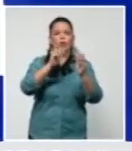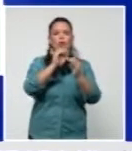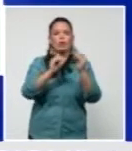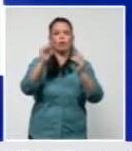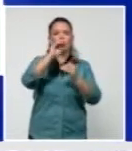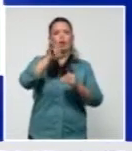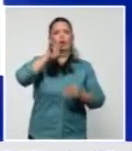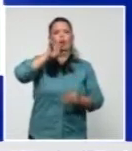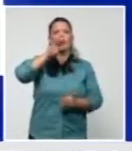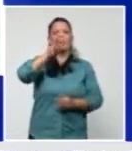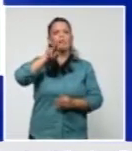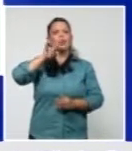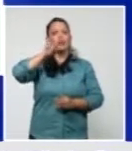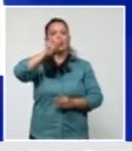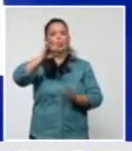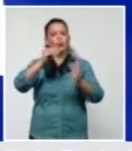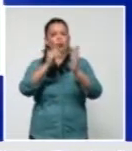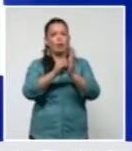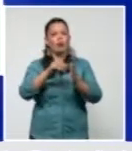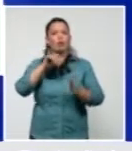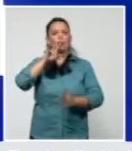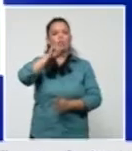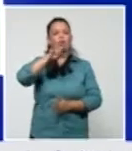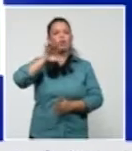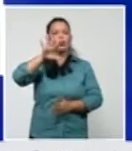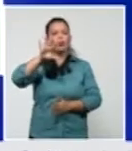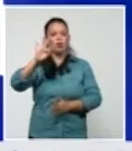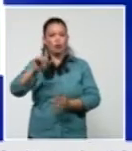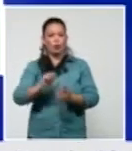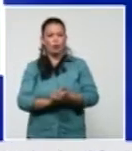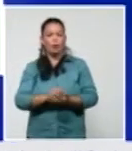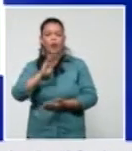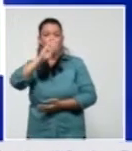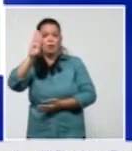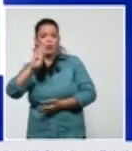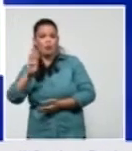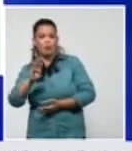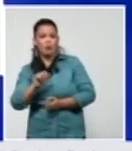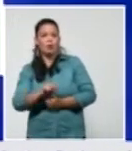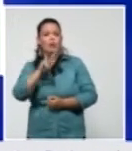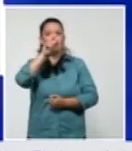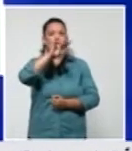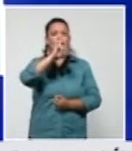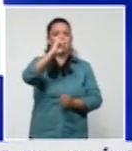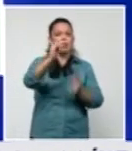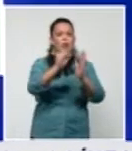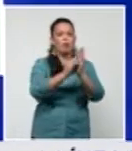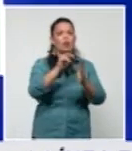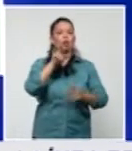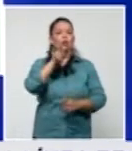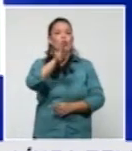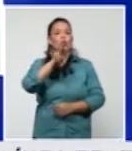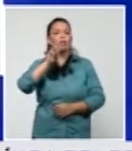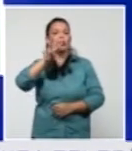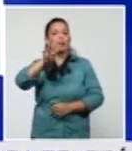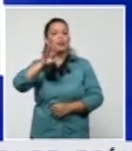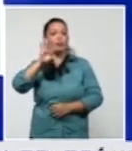26,238 and 756. Spain, which has been suffering for a while now, has a rate